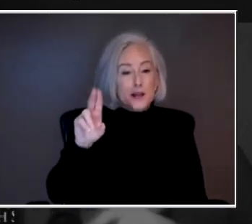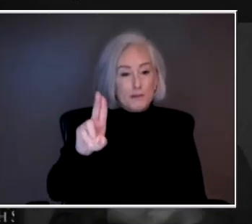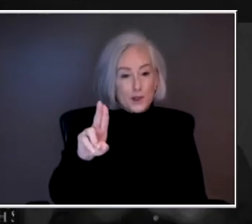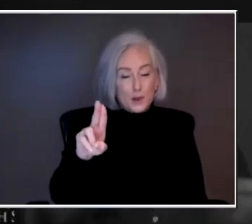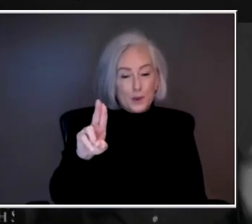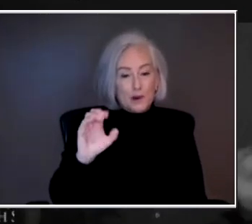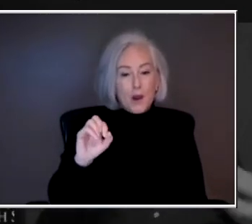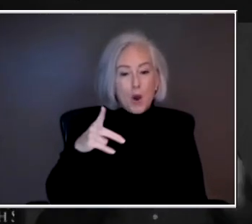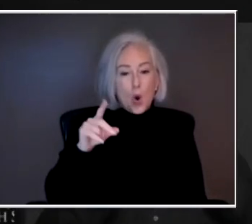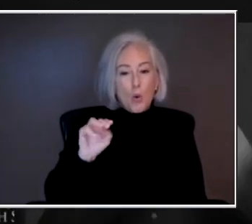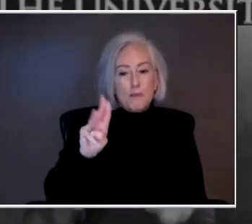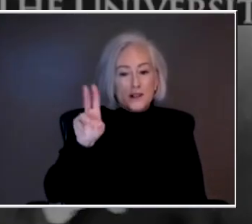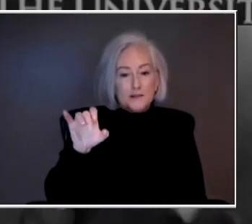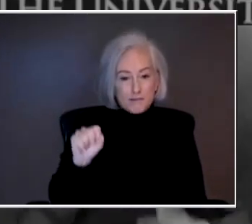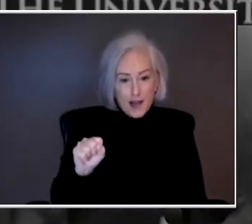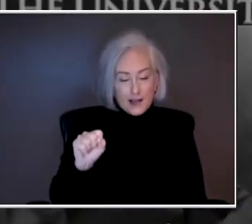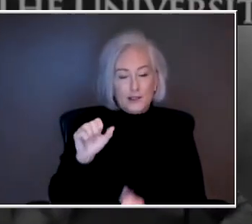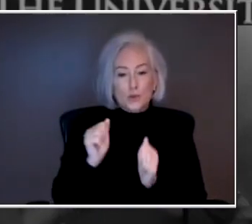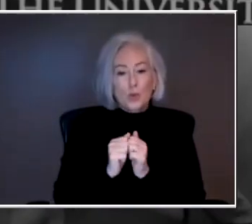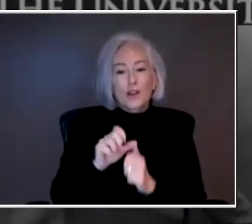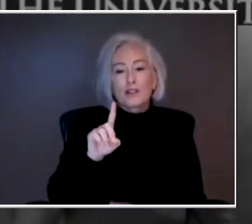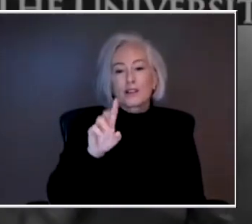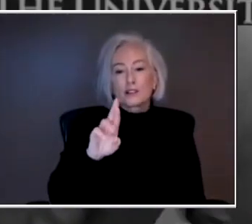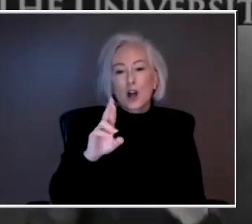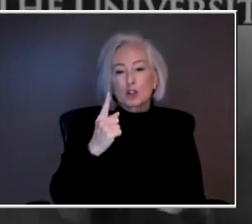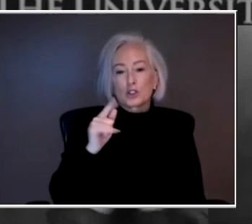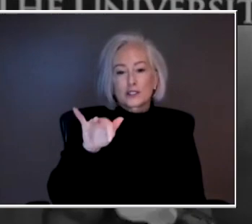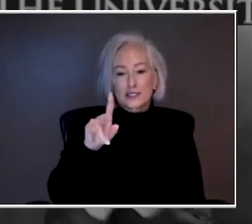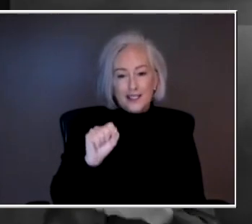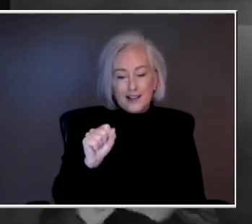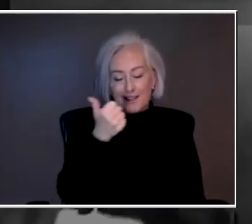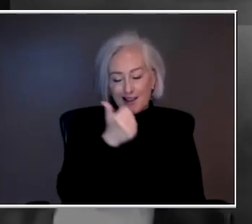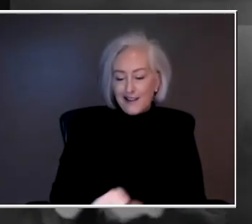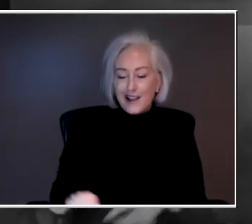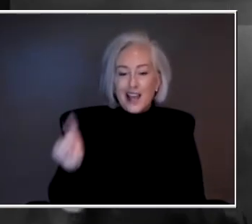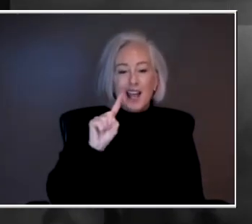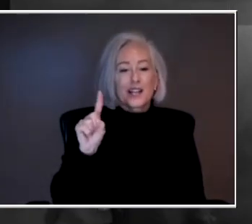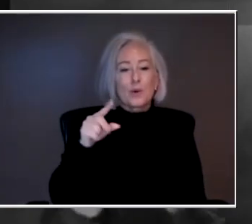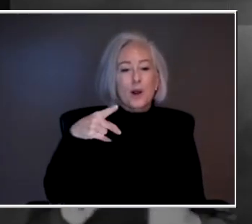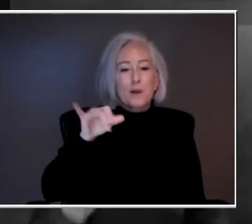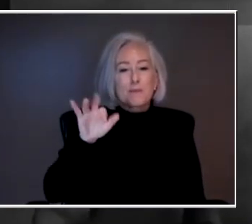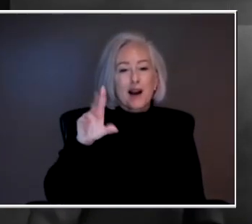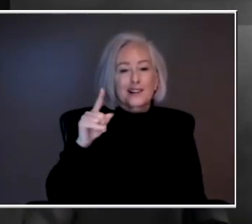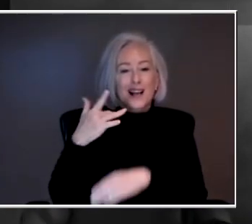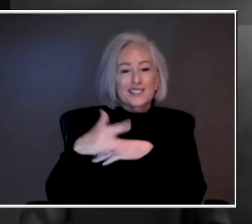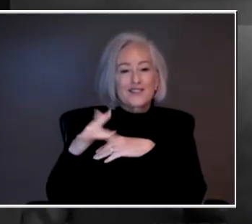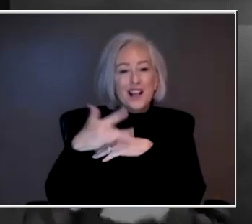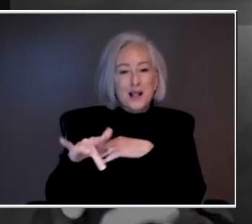Mics with Dr. Stites podcast. Now everywhere podcasts are available.